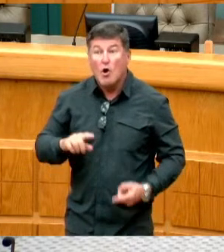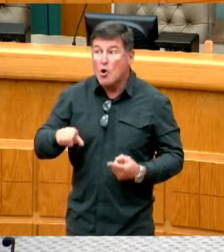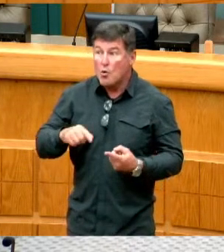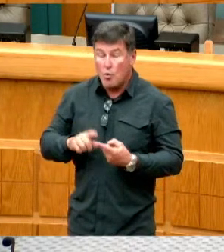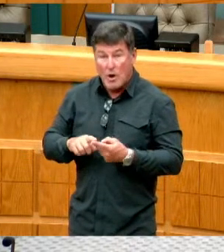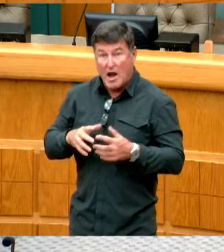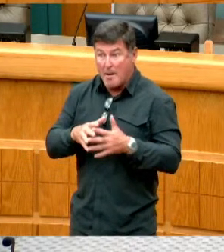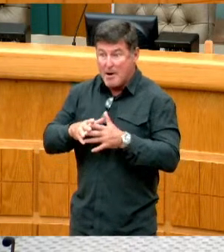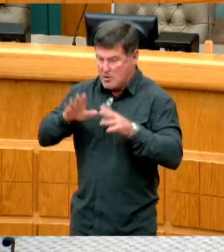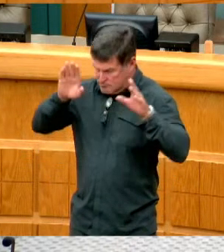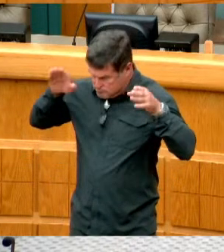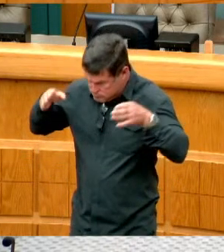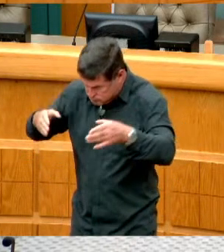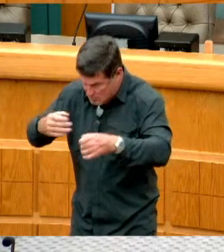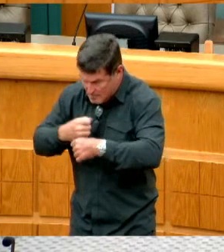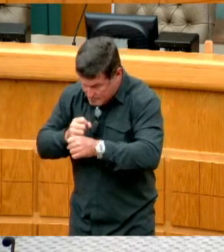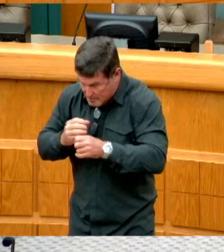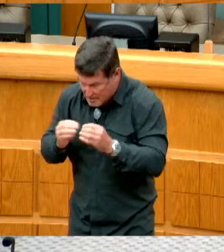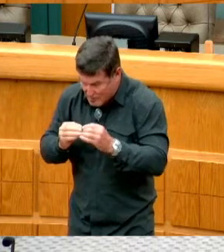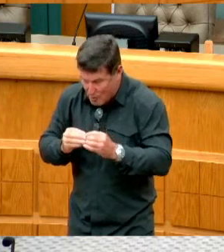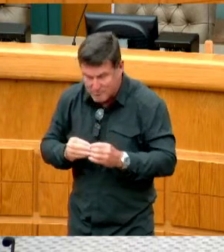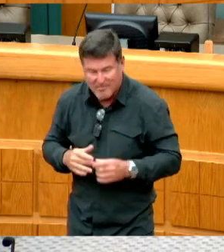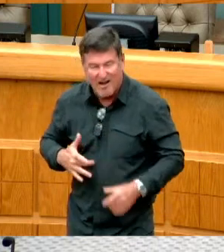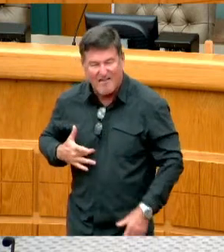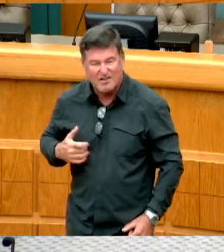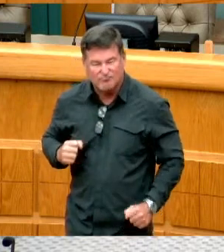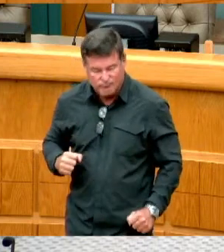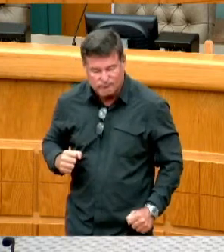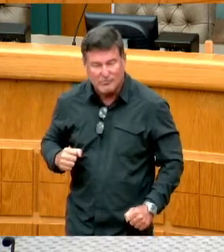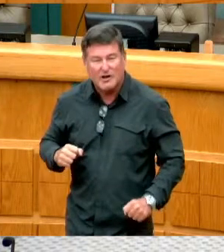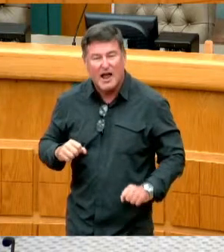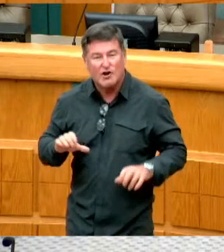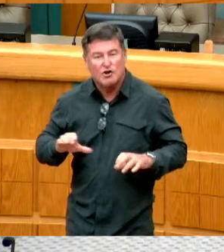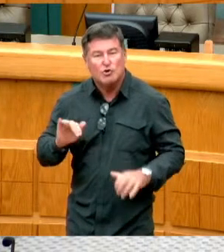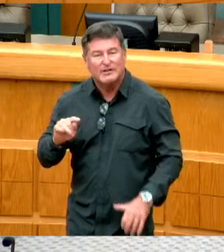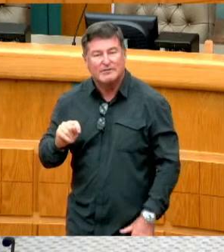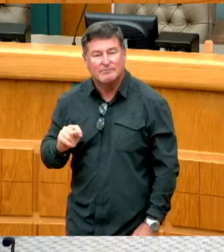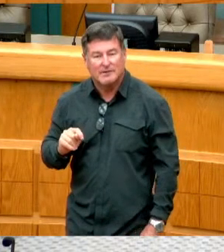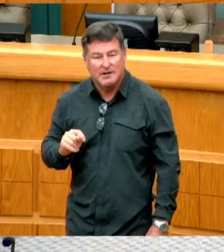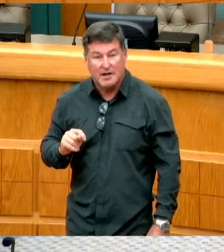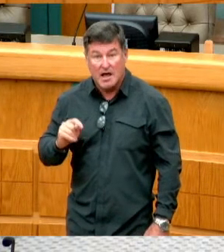amazing things happen. And this will inevitably,